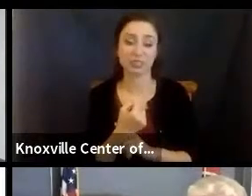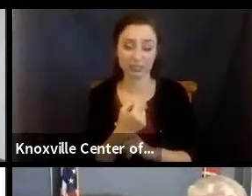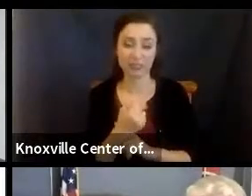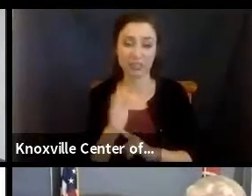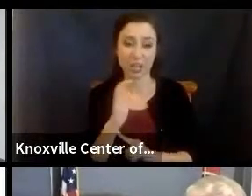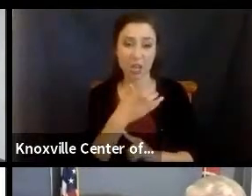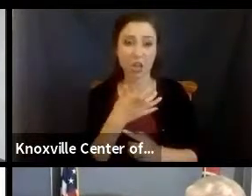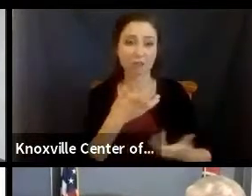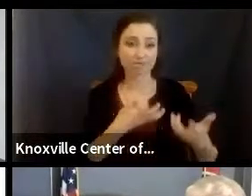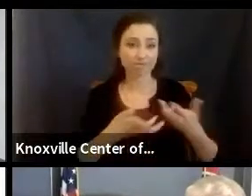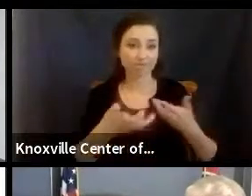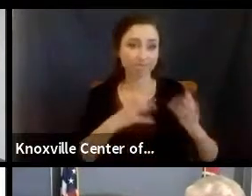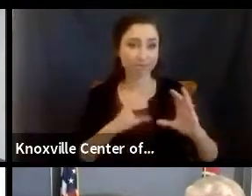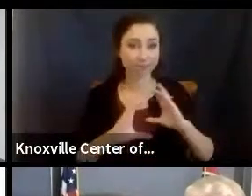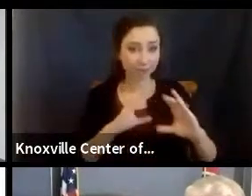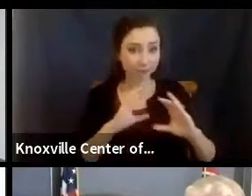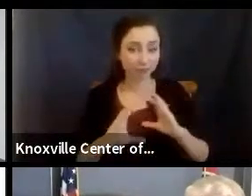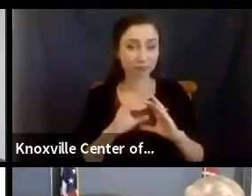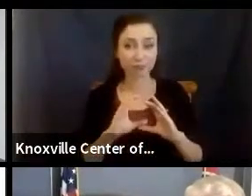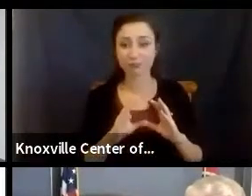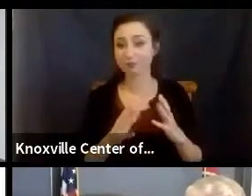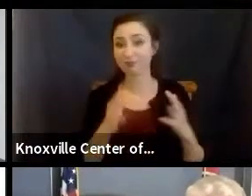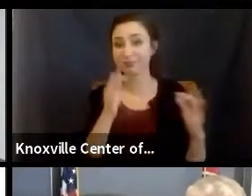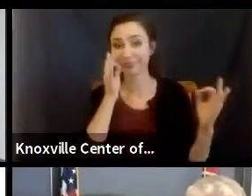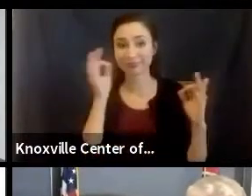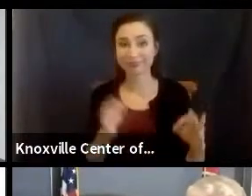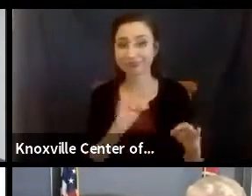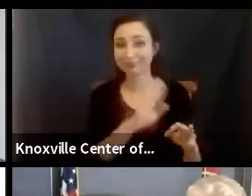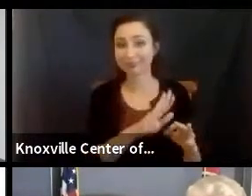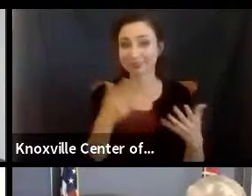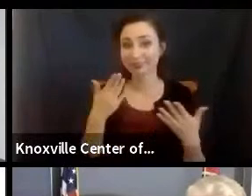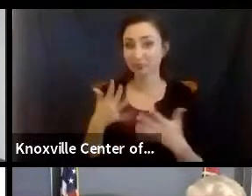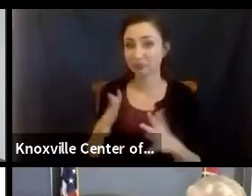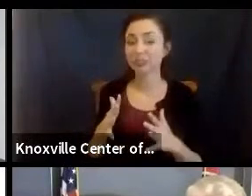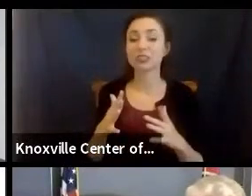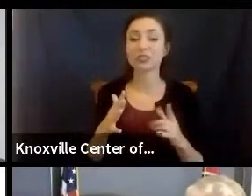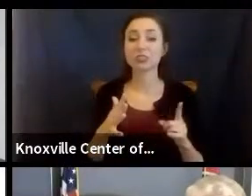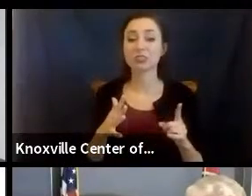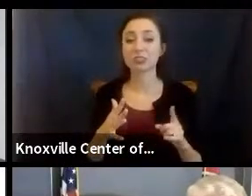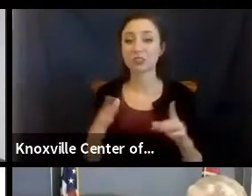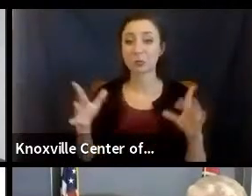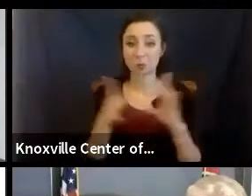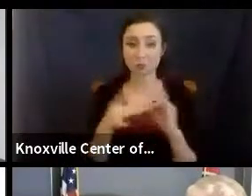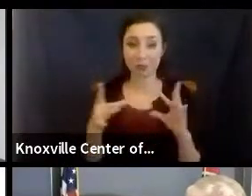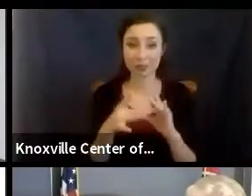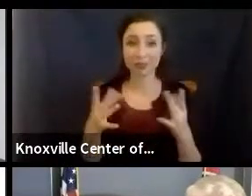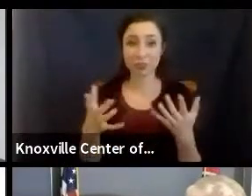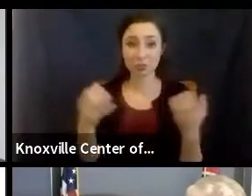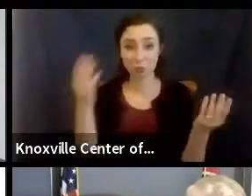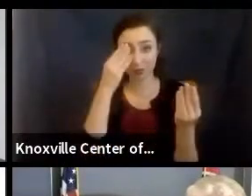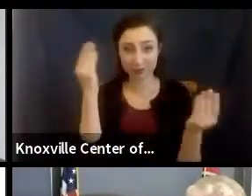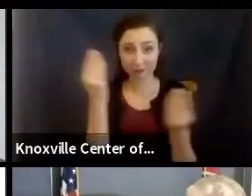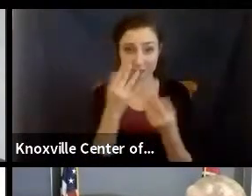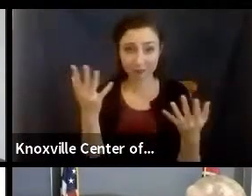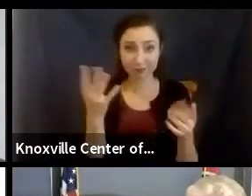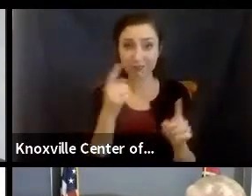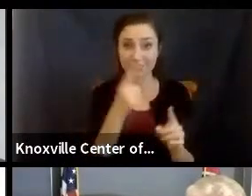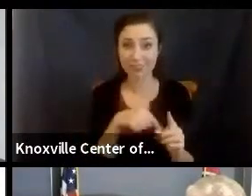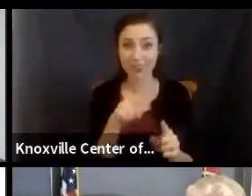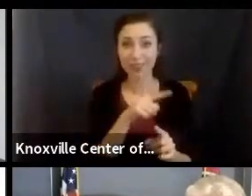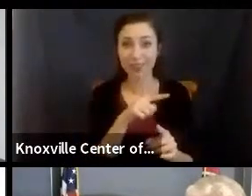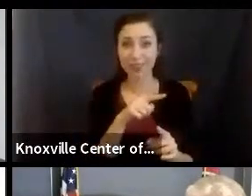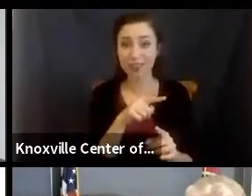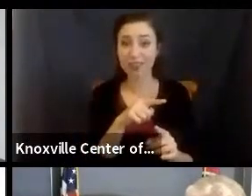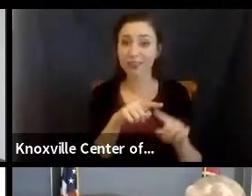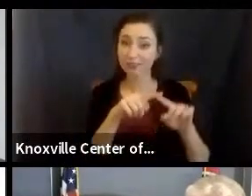our conversation, our conclusion, and his conclusion, that the message that he wanted me to convey is that they